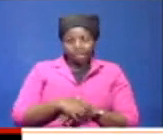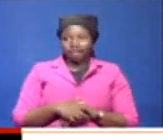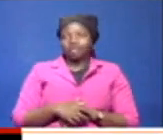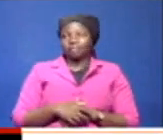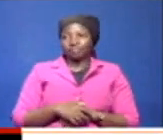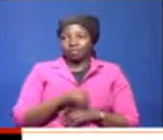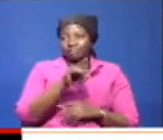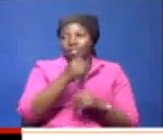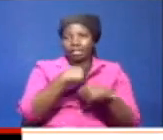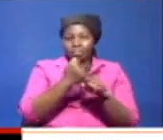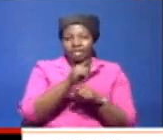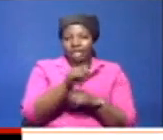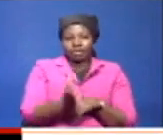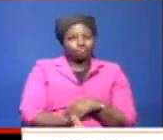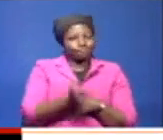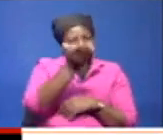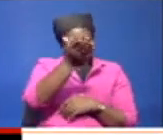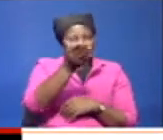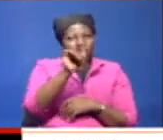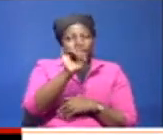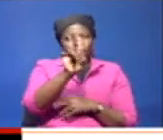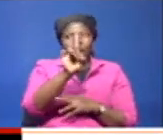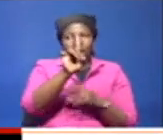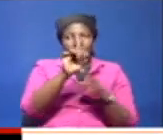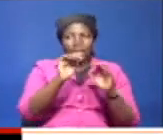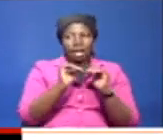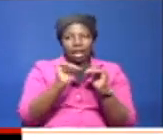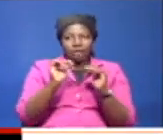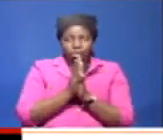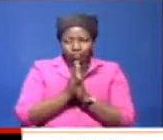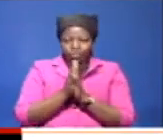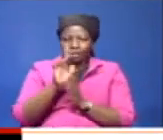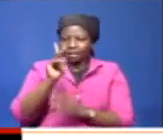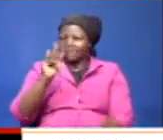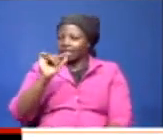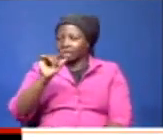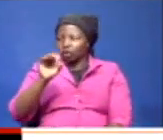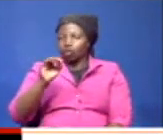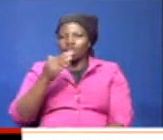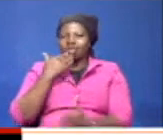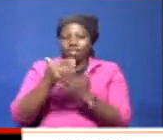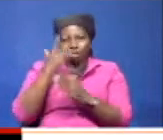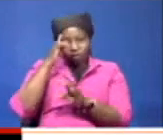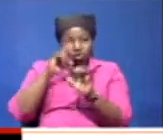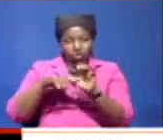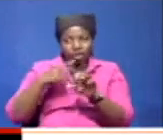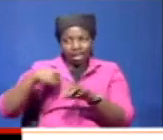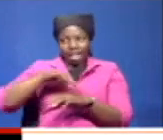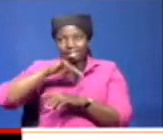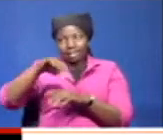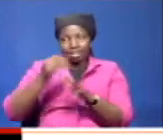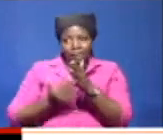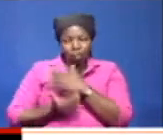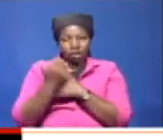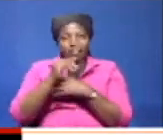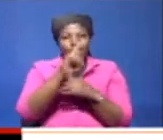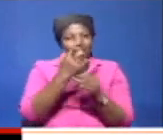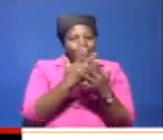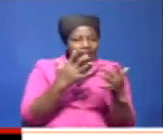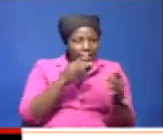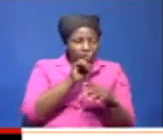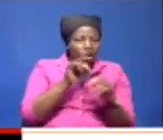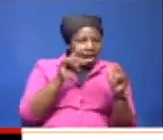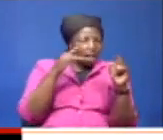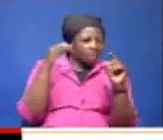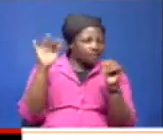him up there. That is just in one class. And Kigo, thank you for joining us this morning. First things first, your overall